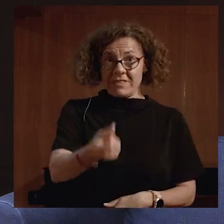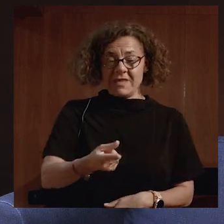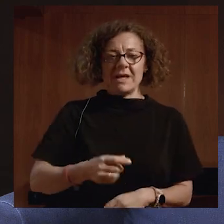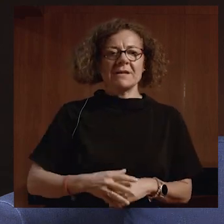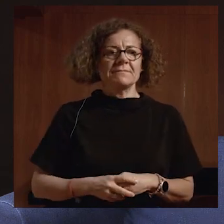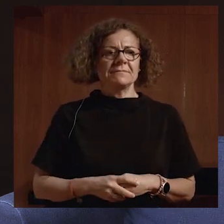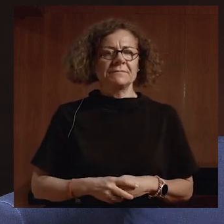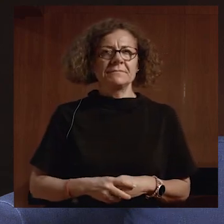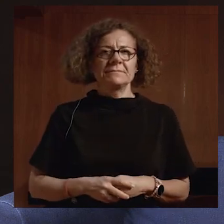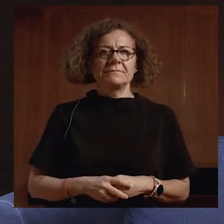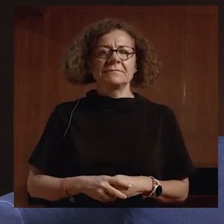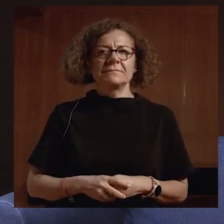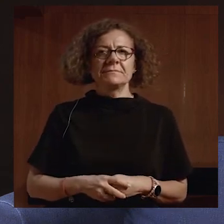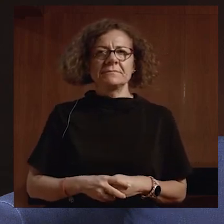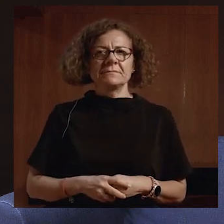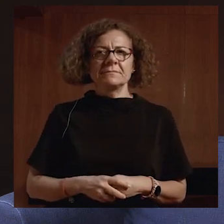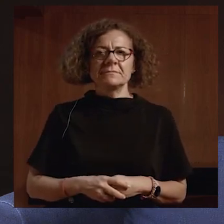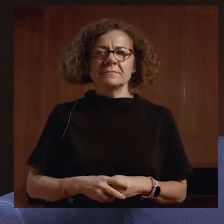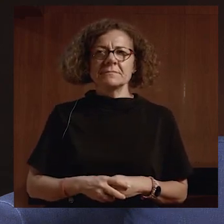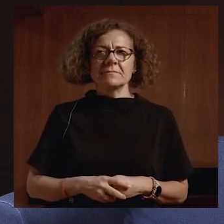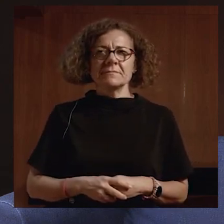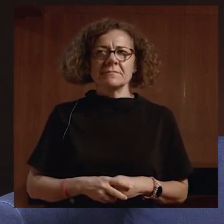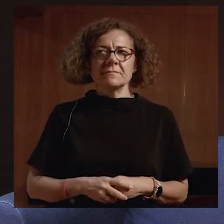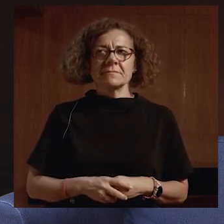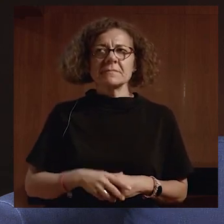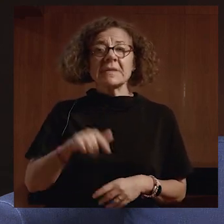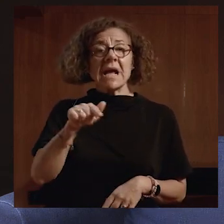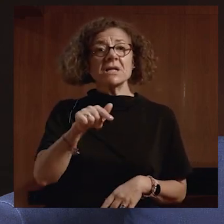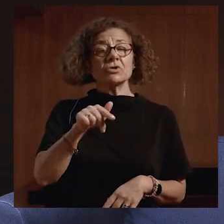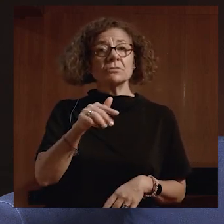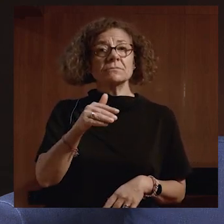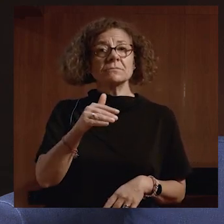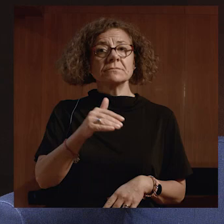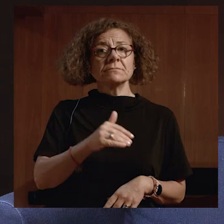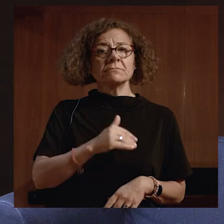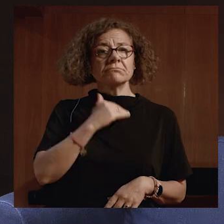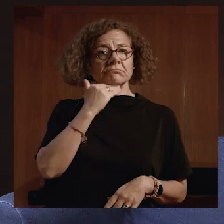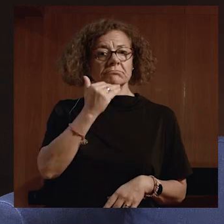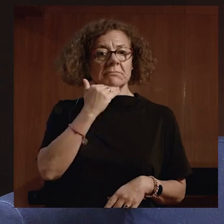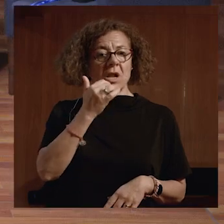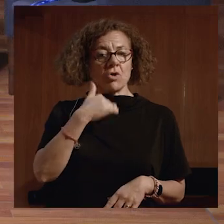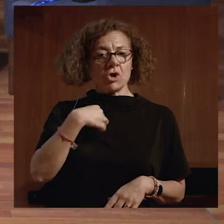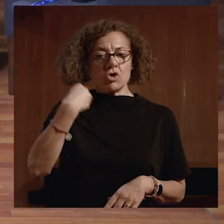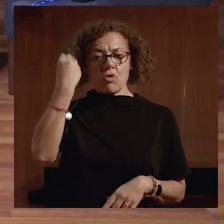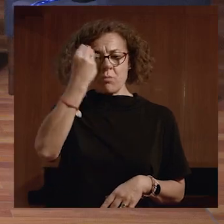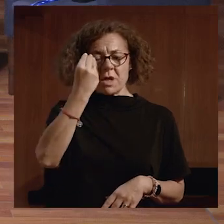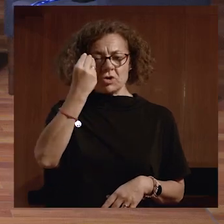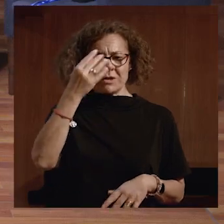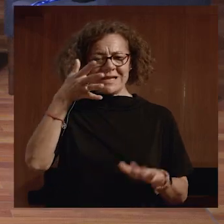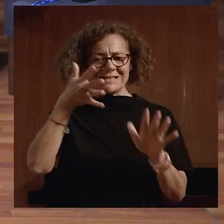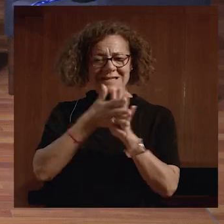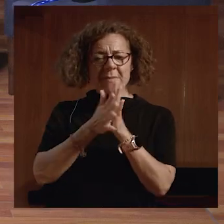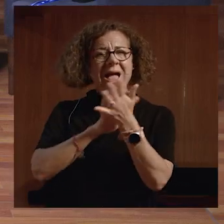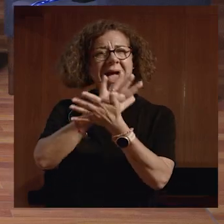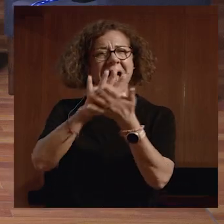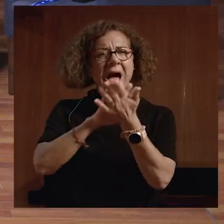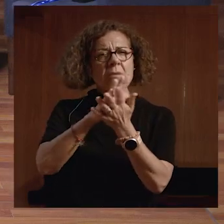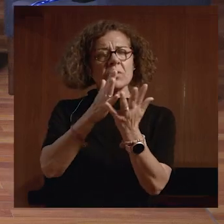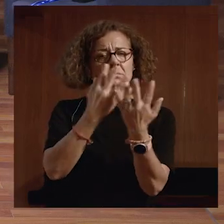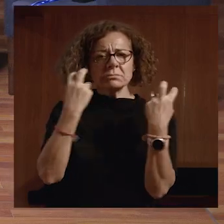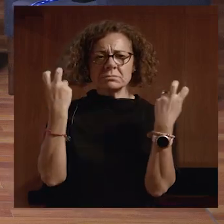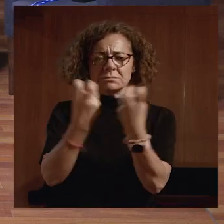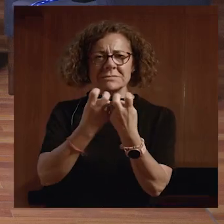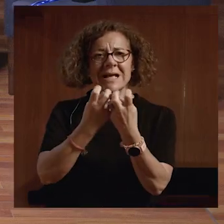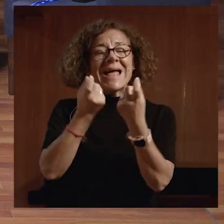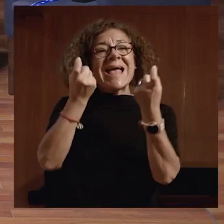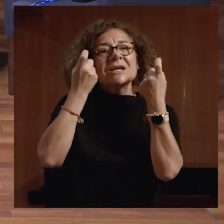thinking that I'm speaking to the students at the school and students who are coming towards the end of their studies and also maybe some